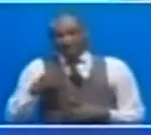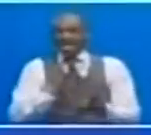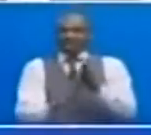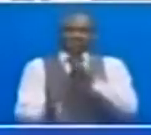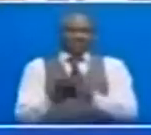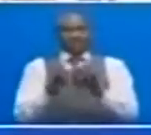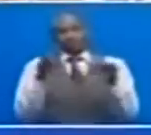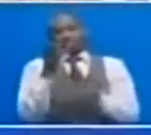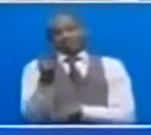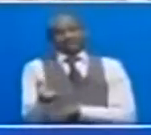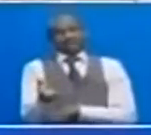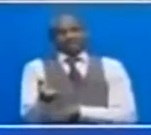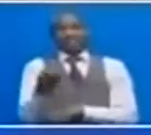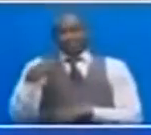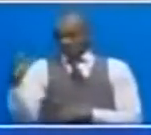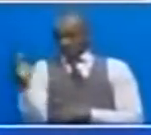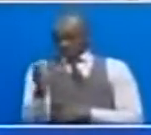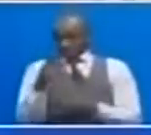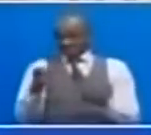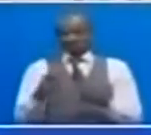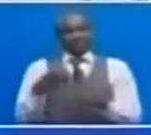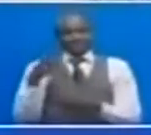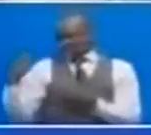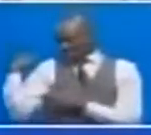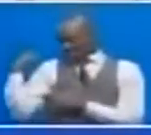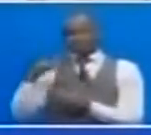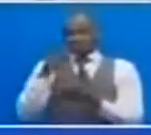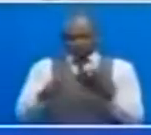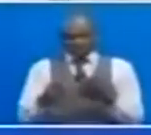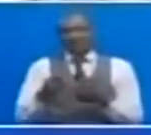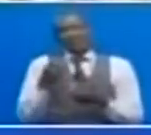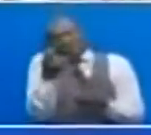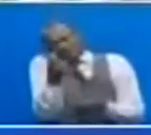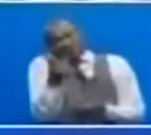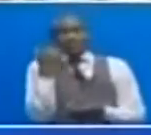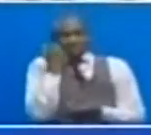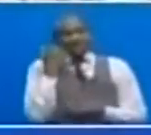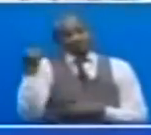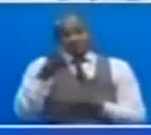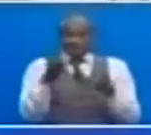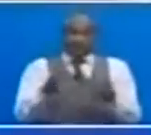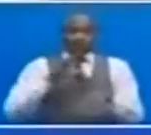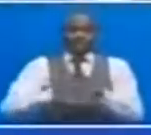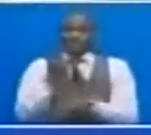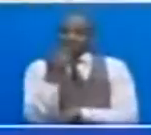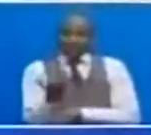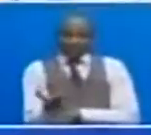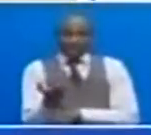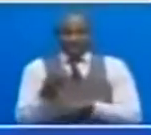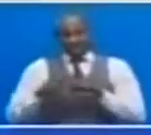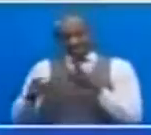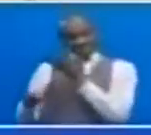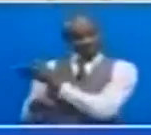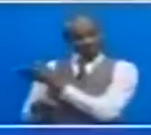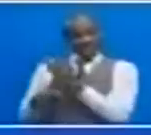empty. And this is the casualty area. Behind me are some of the patients who have come here today to get treatment. On this